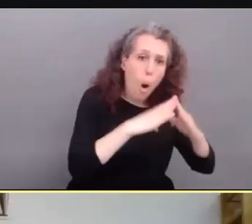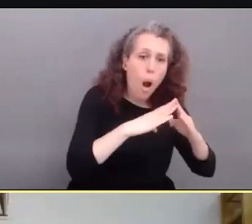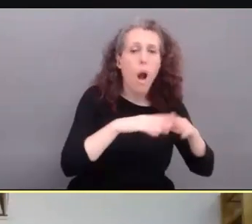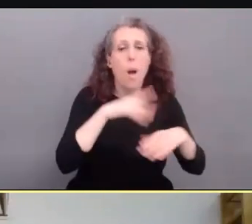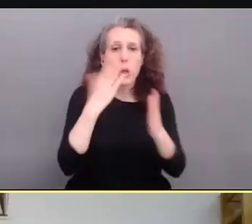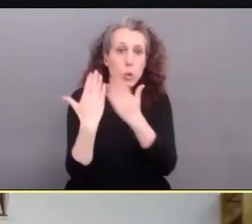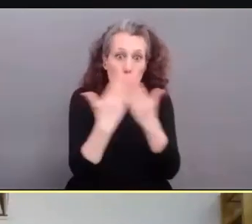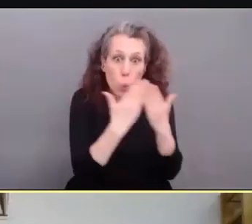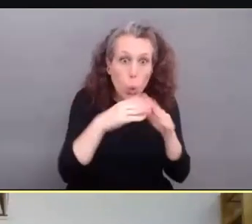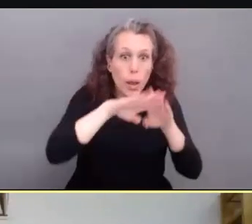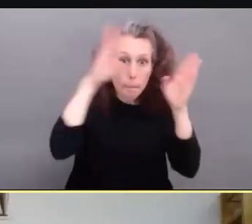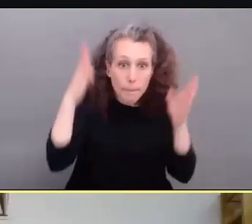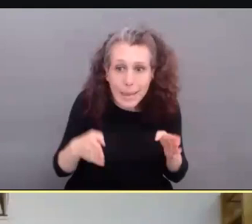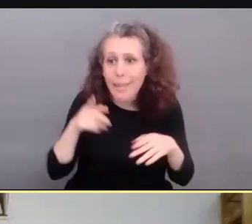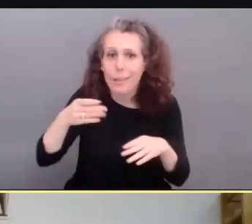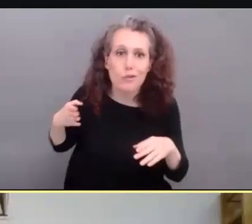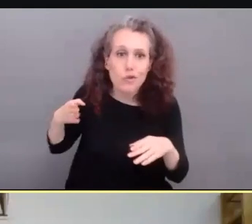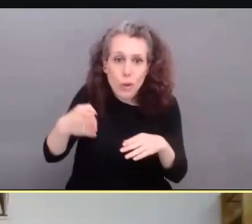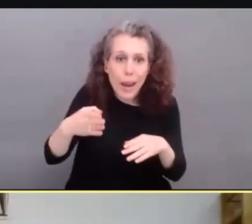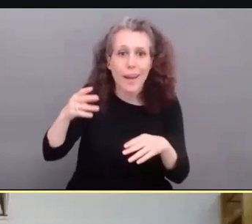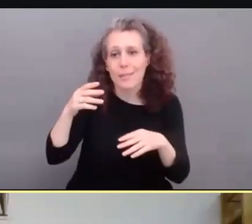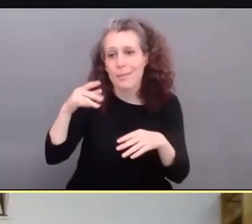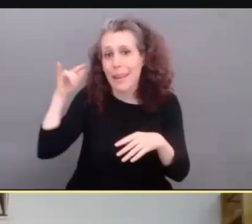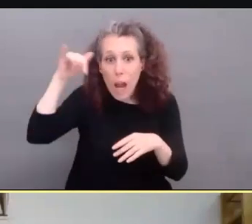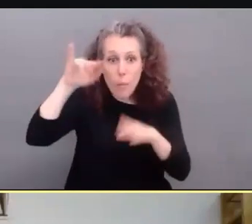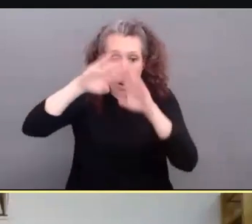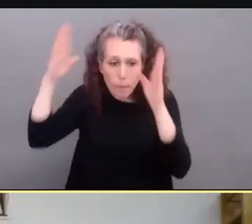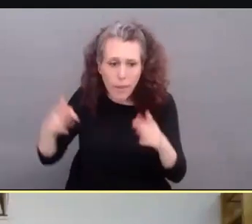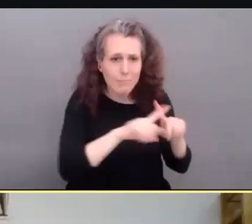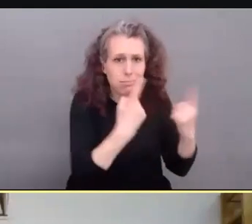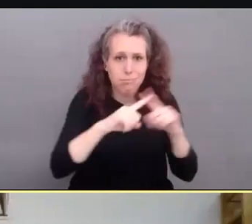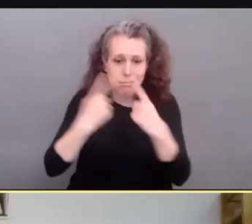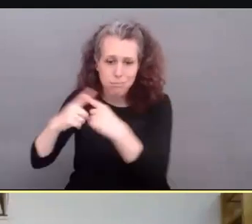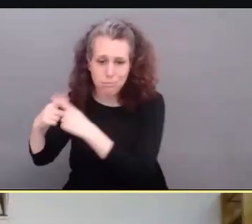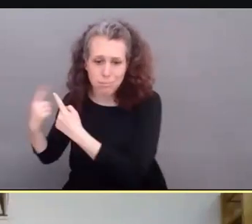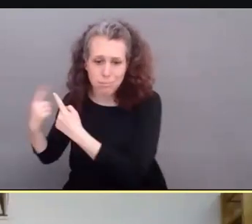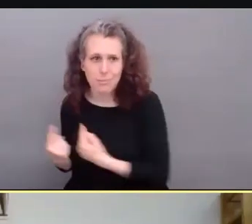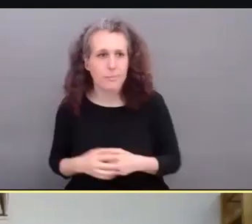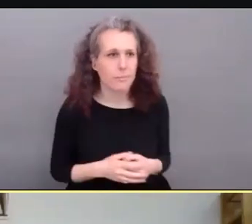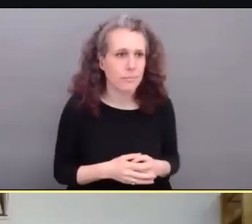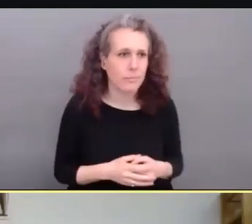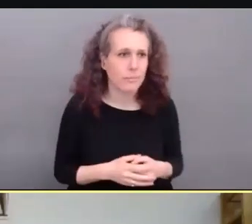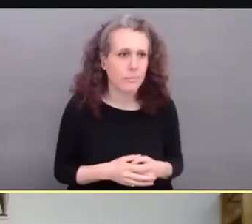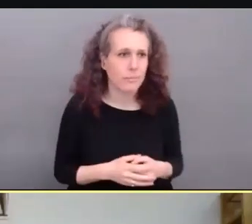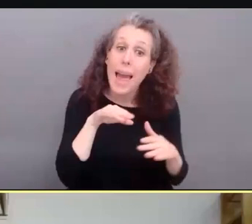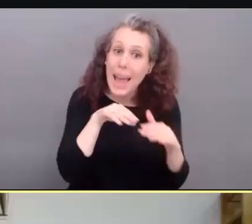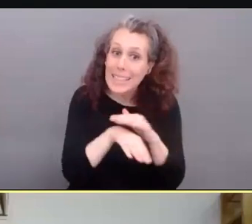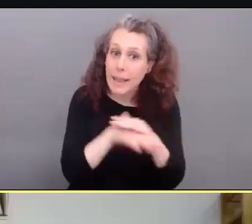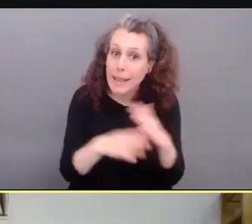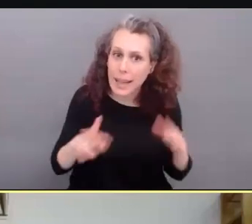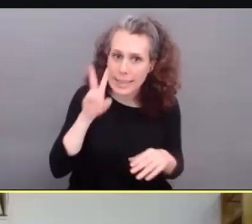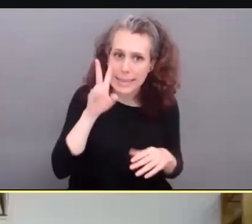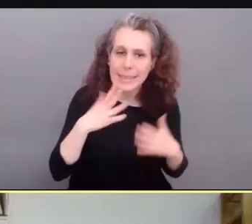lot, but more and more I see in the area of accessibility the need for